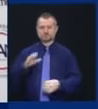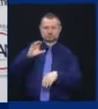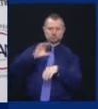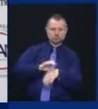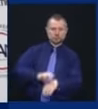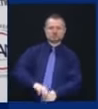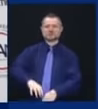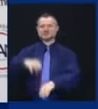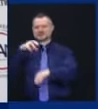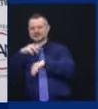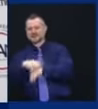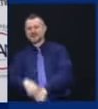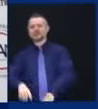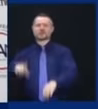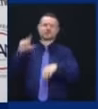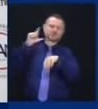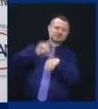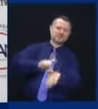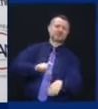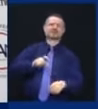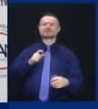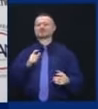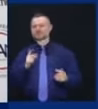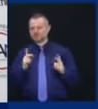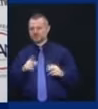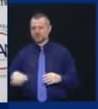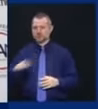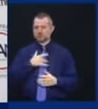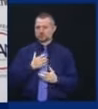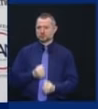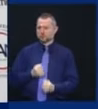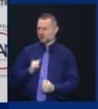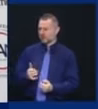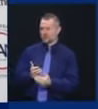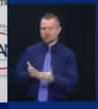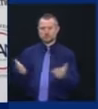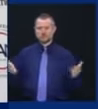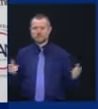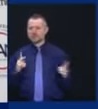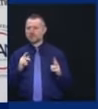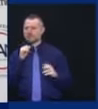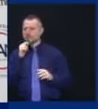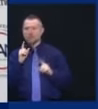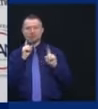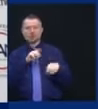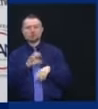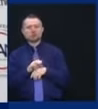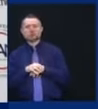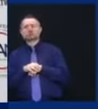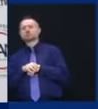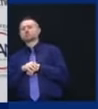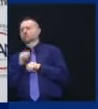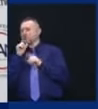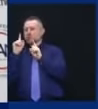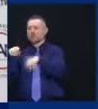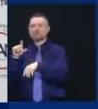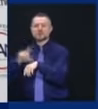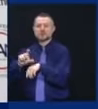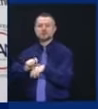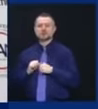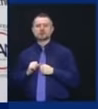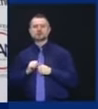buildings that are temples of trust, even those that don't attend a church or a synagogue or mosque, know that